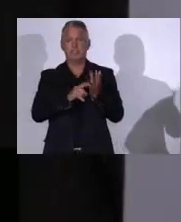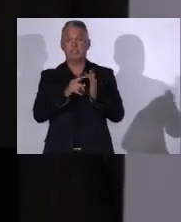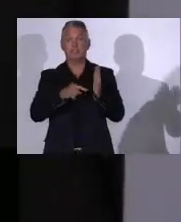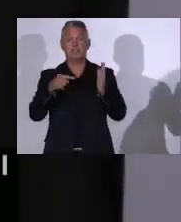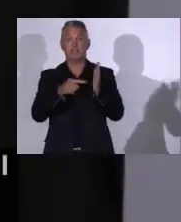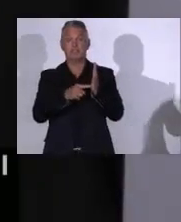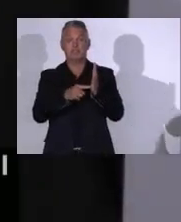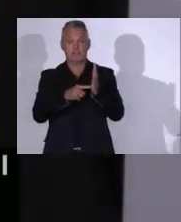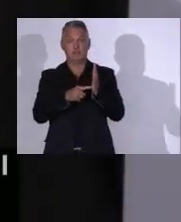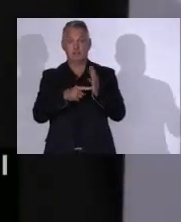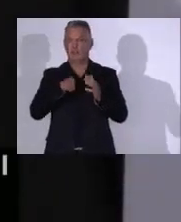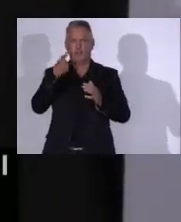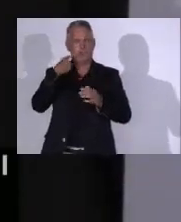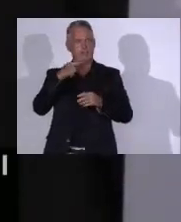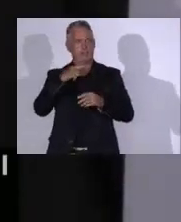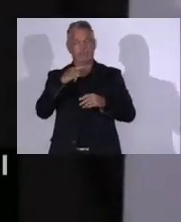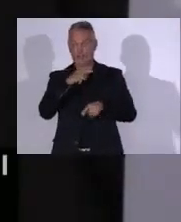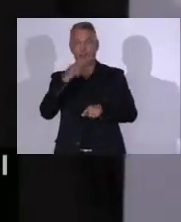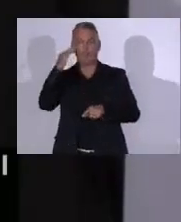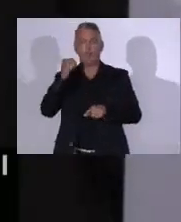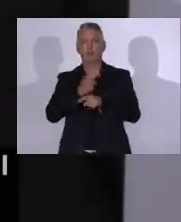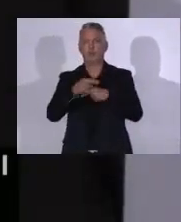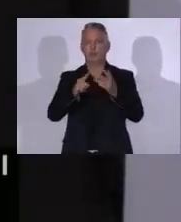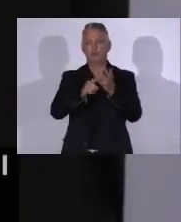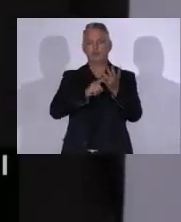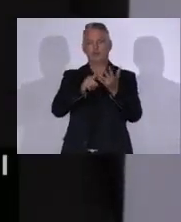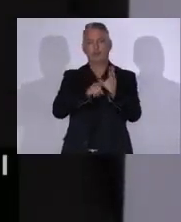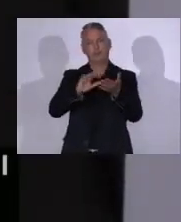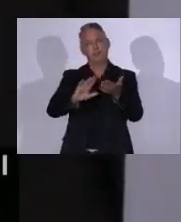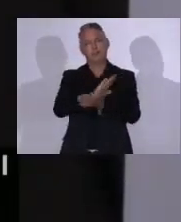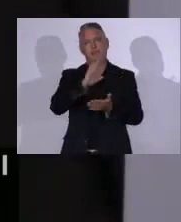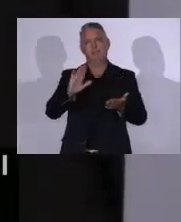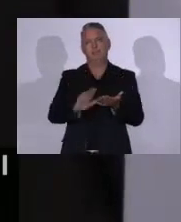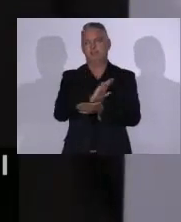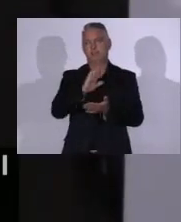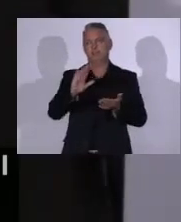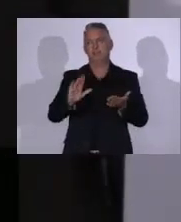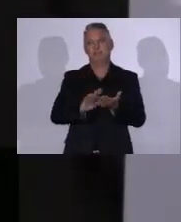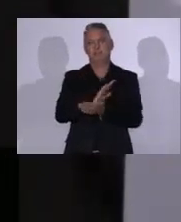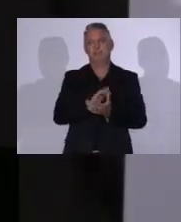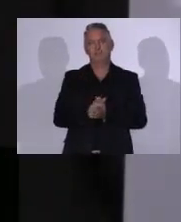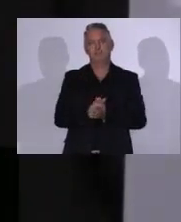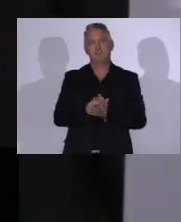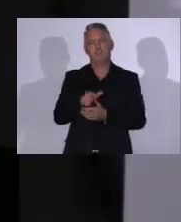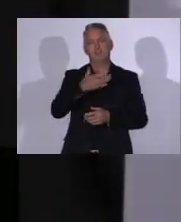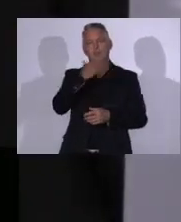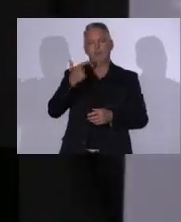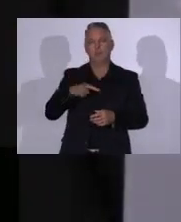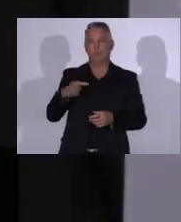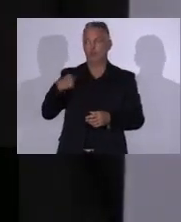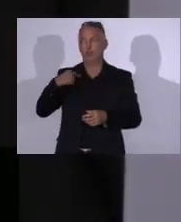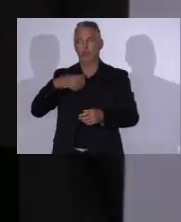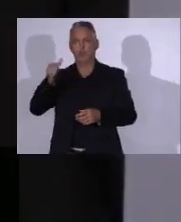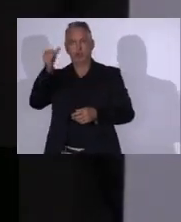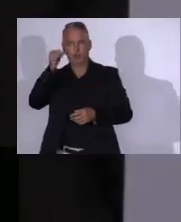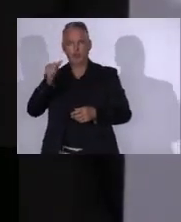It's just, it's a really interesting sort of process that a lot of us go through, especially looking into research, and we want to know